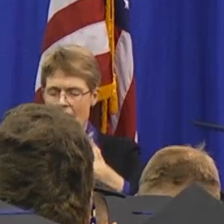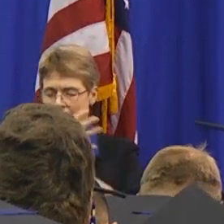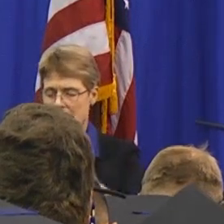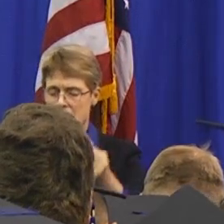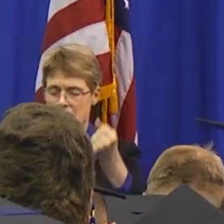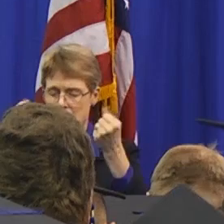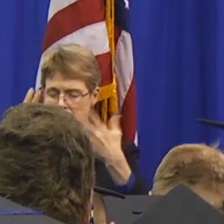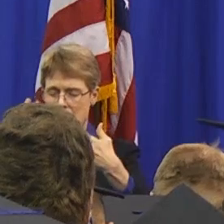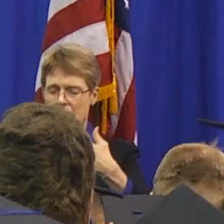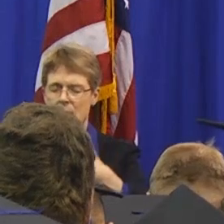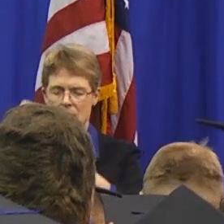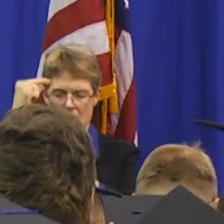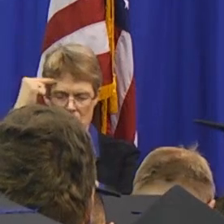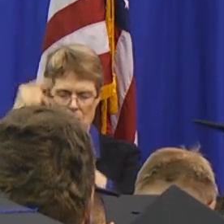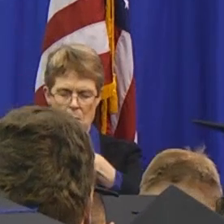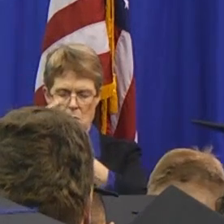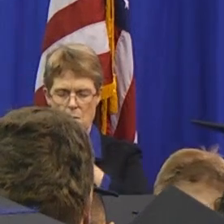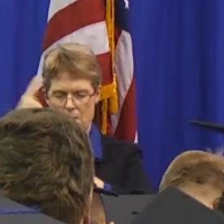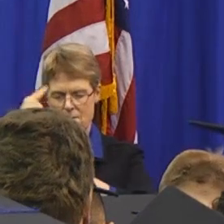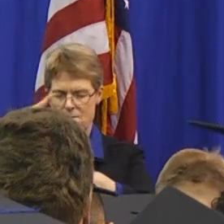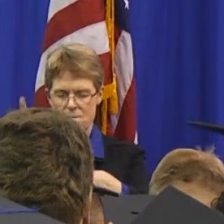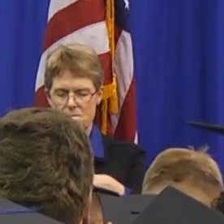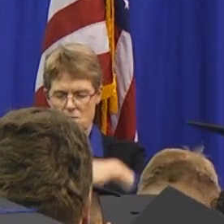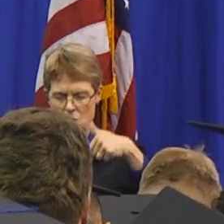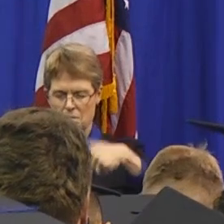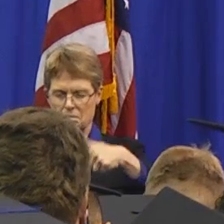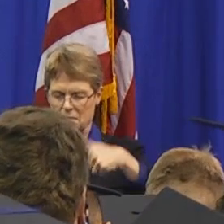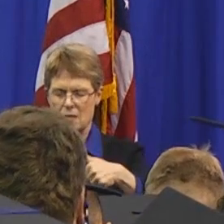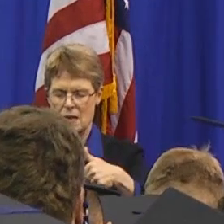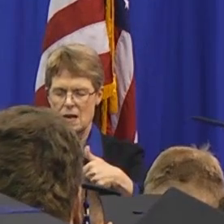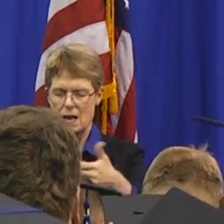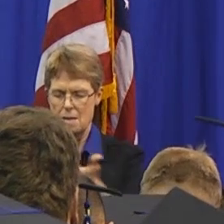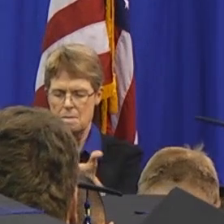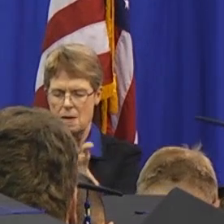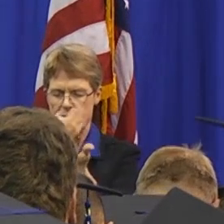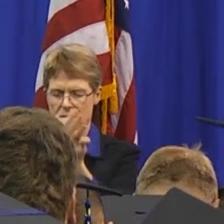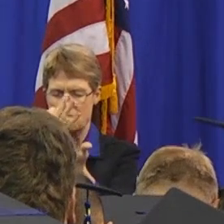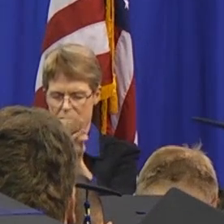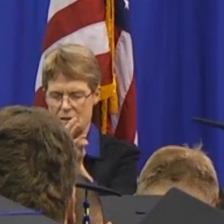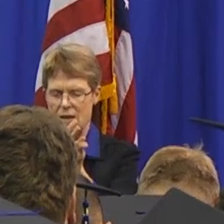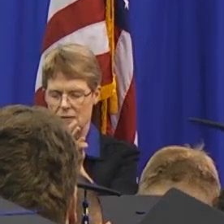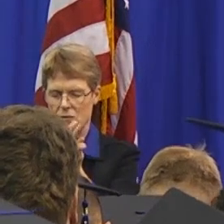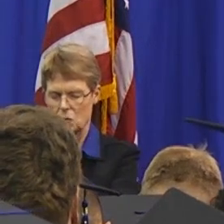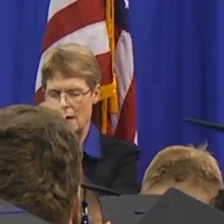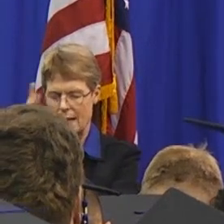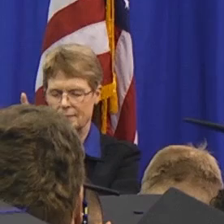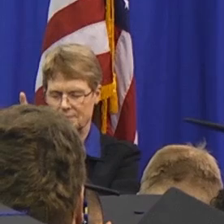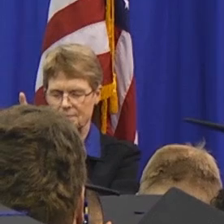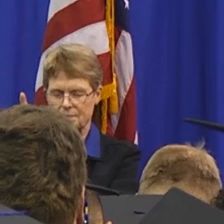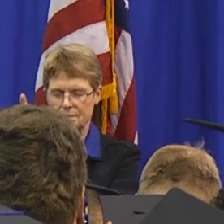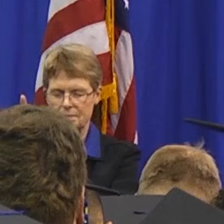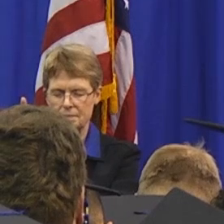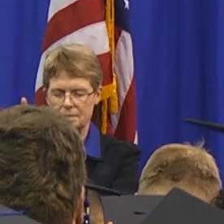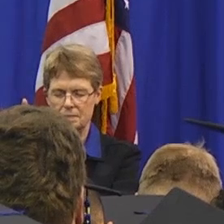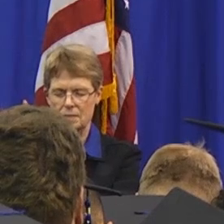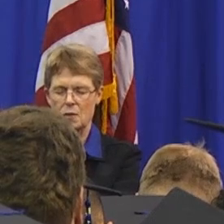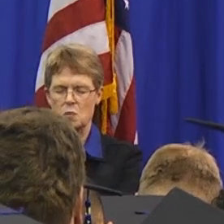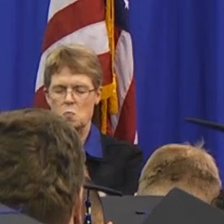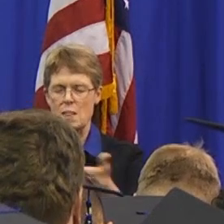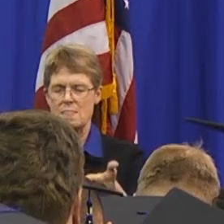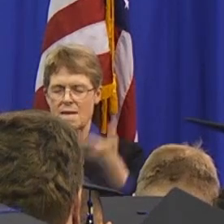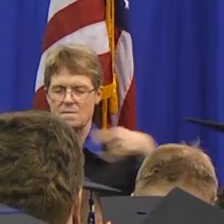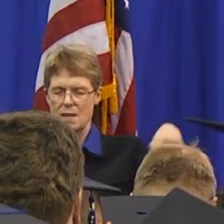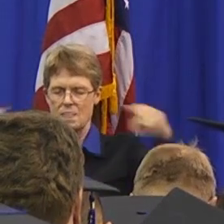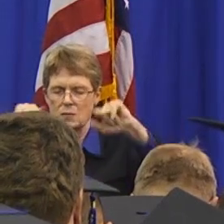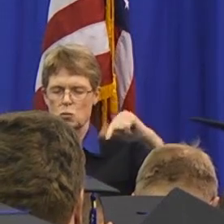able to attend college. We lift up this body of students to you, Father. You created each one for a special purpose. We ask that